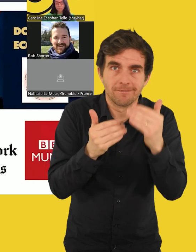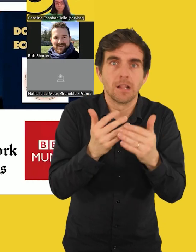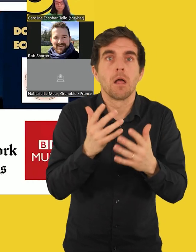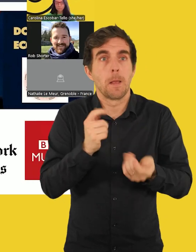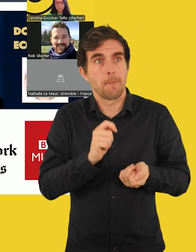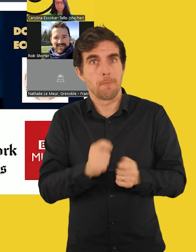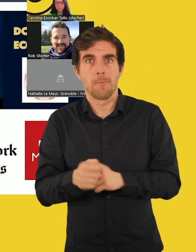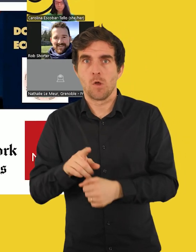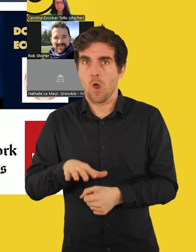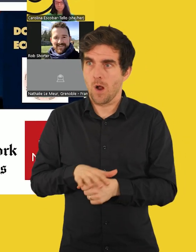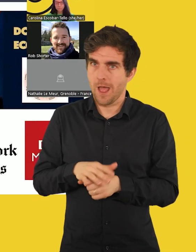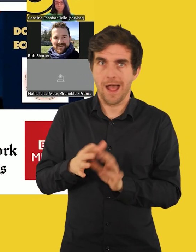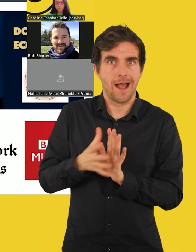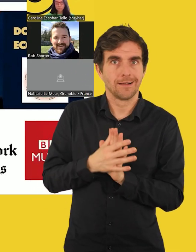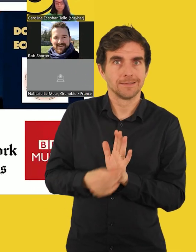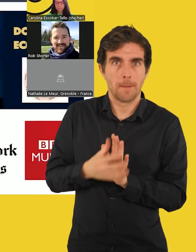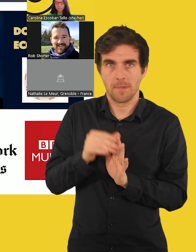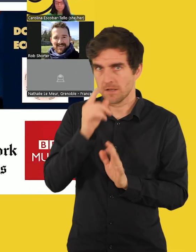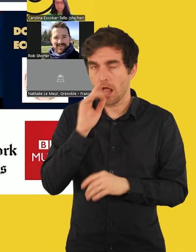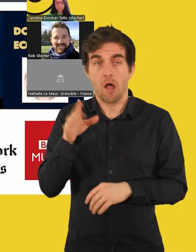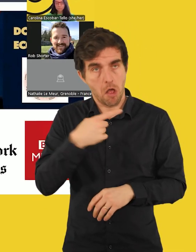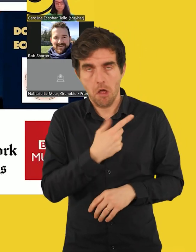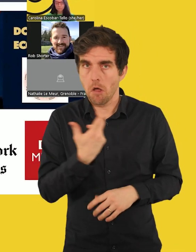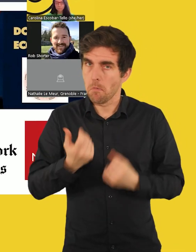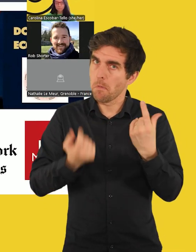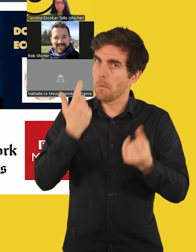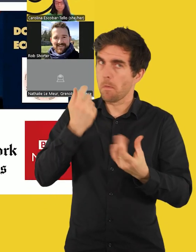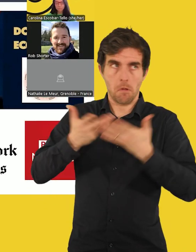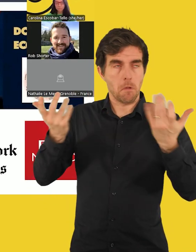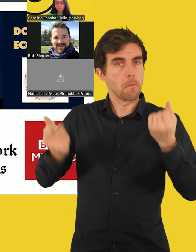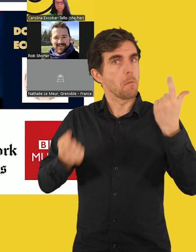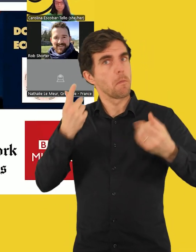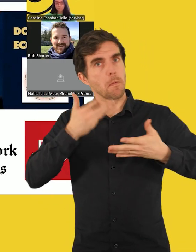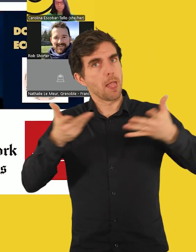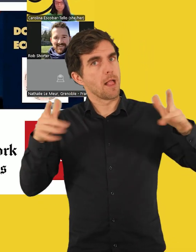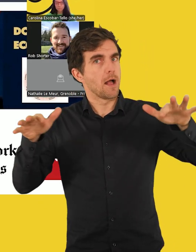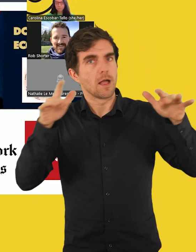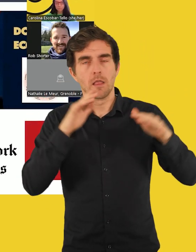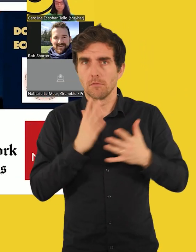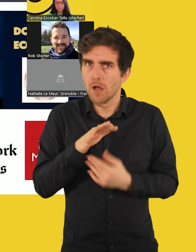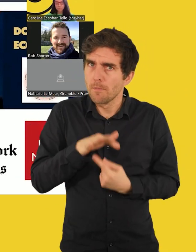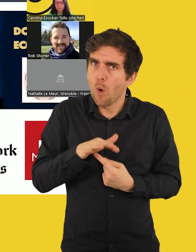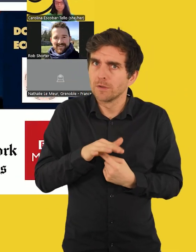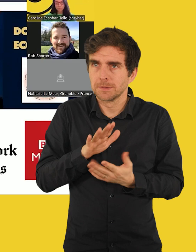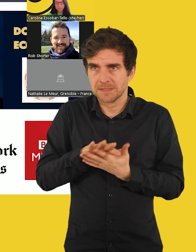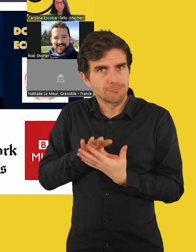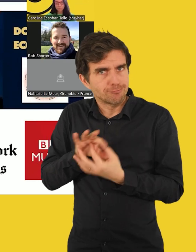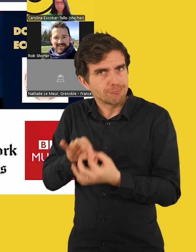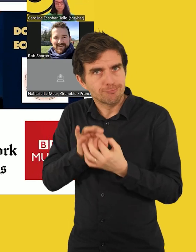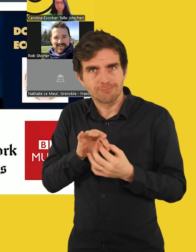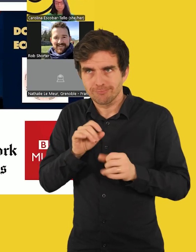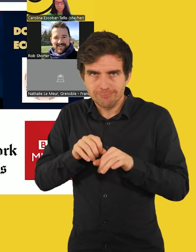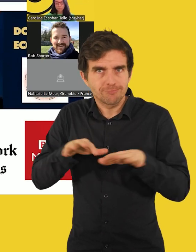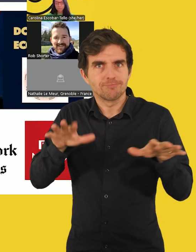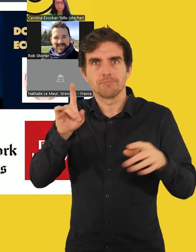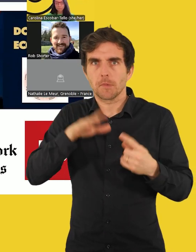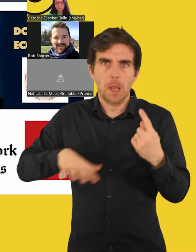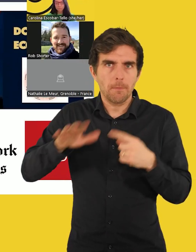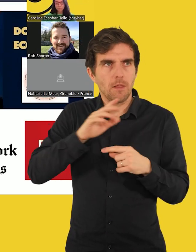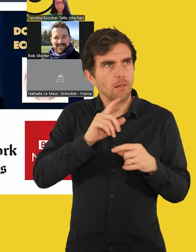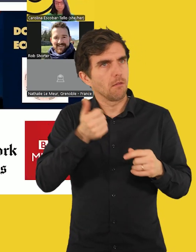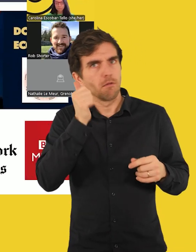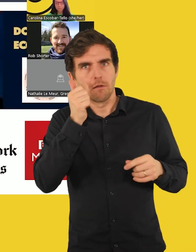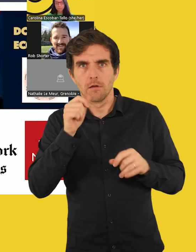about it. And they are often turning to local examples to say, here, it's popping up everywhere. So it's really valuable, the connection between